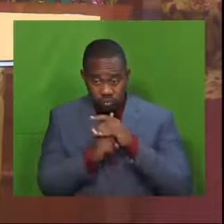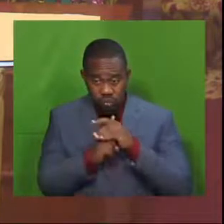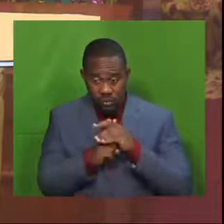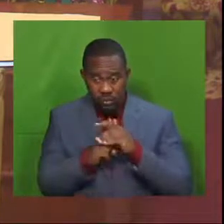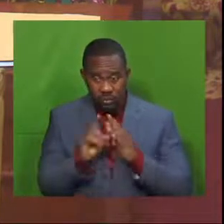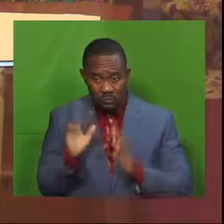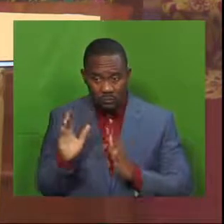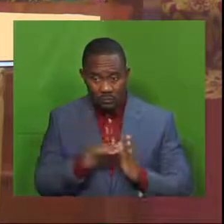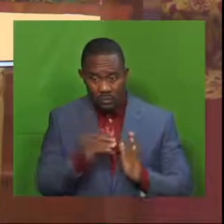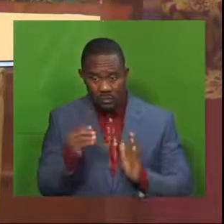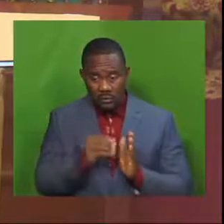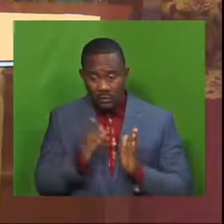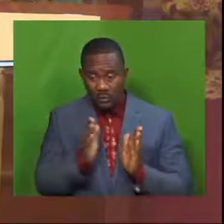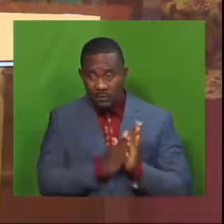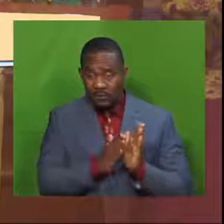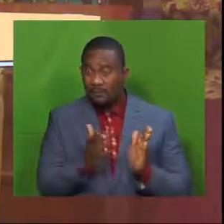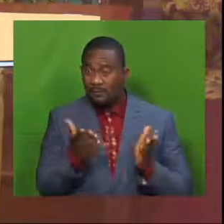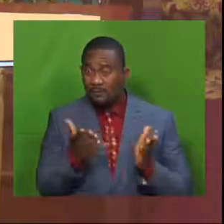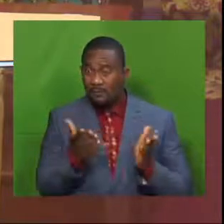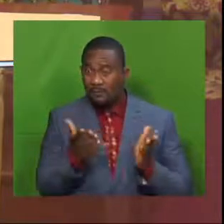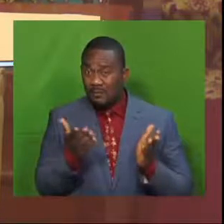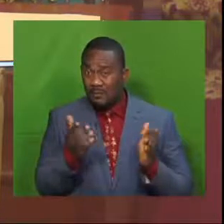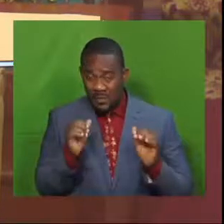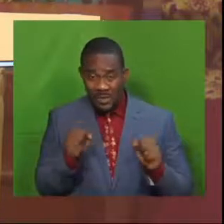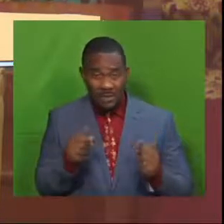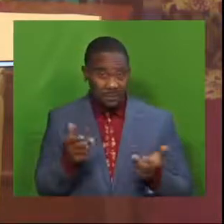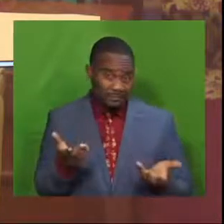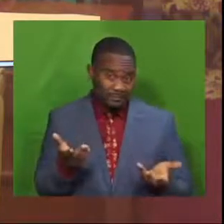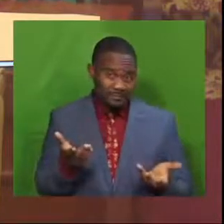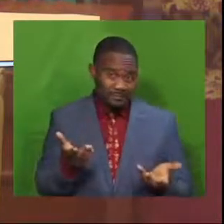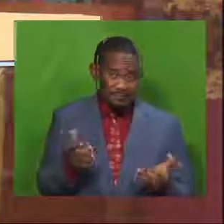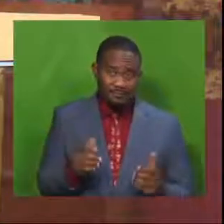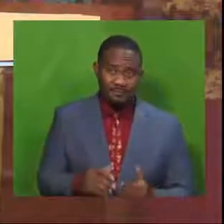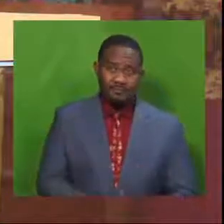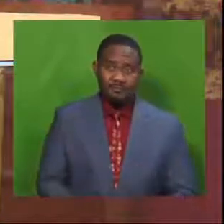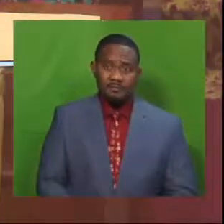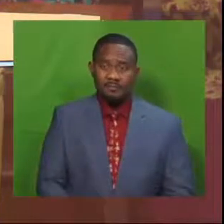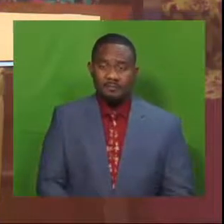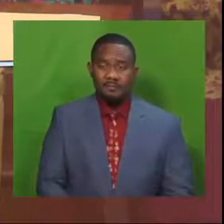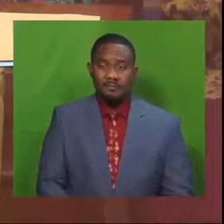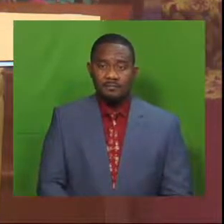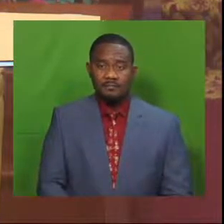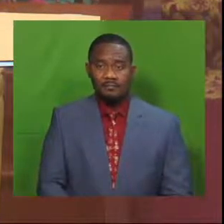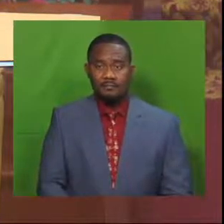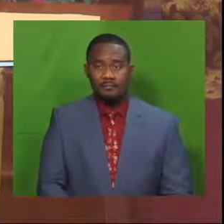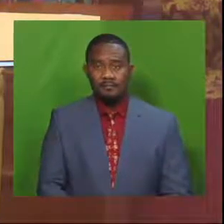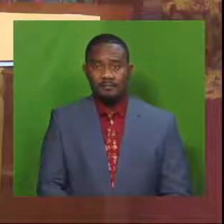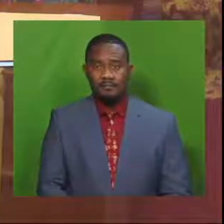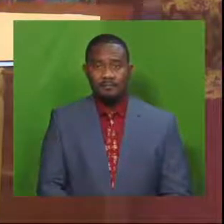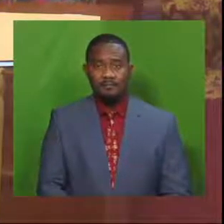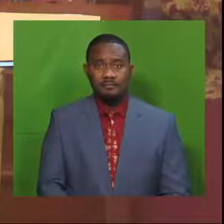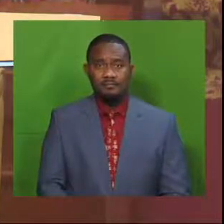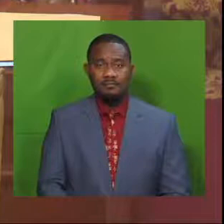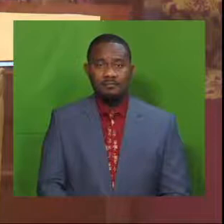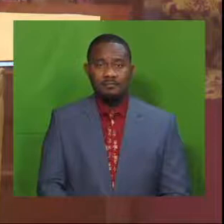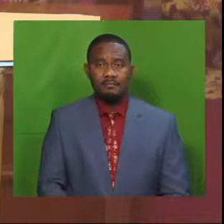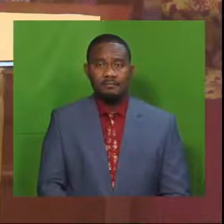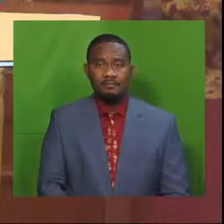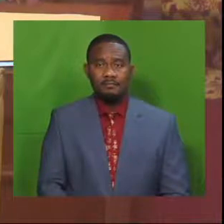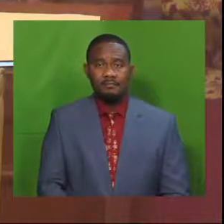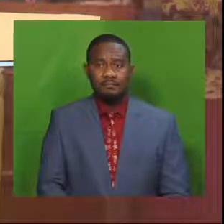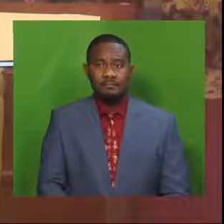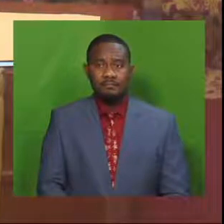scheduled as soon as possible so that Ghanaians will know the outcome of the audit into the 5-year-old